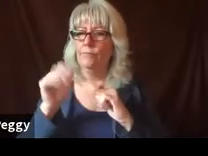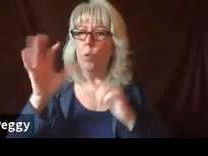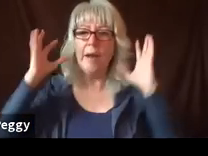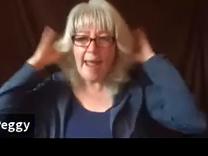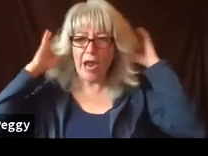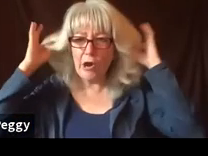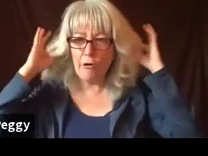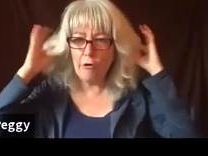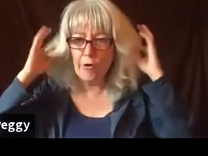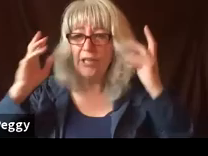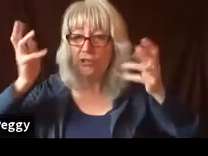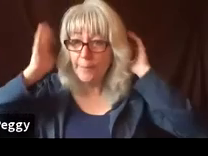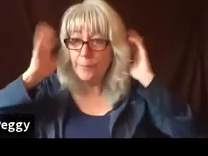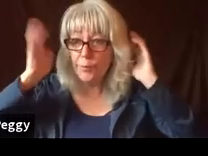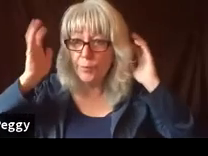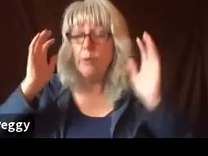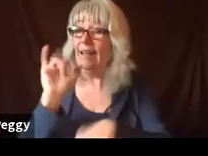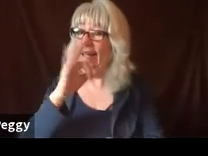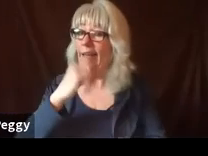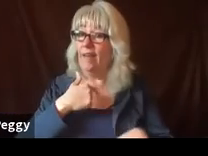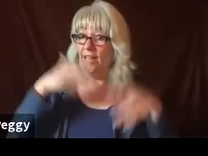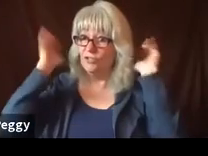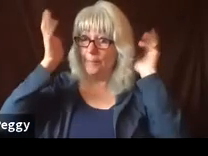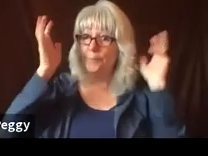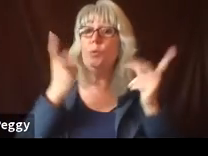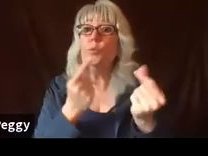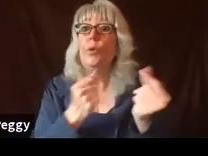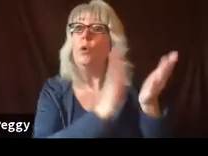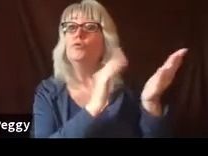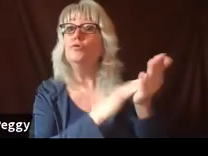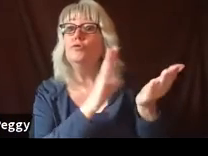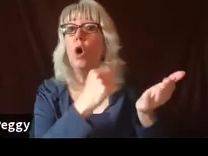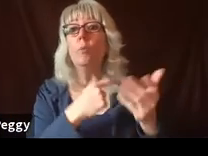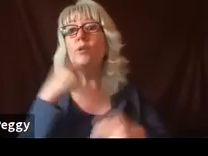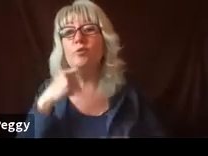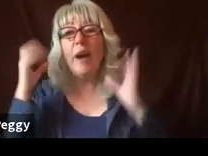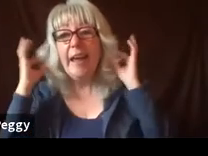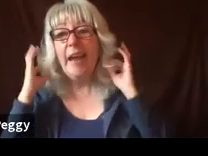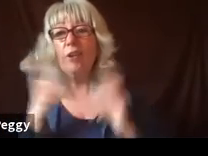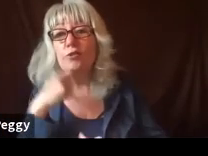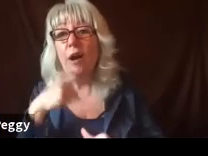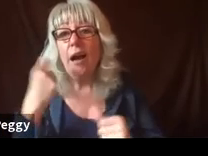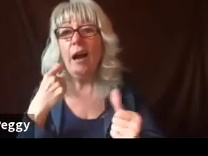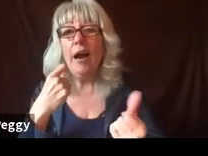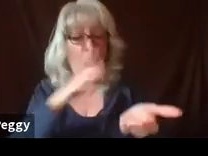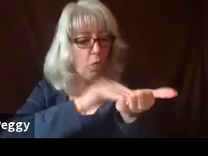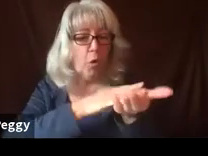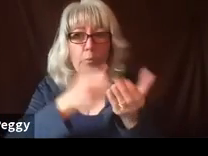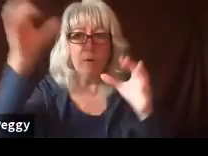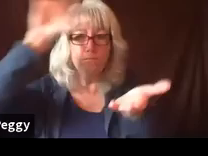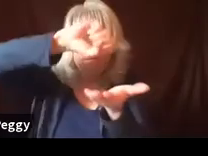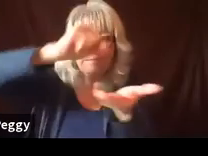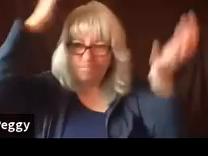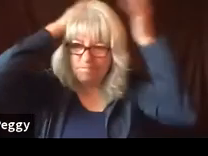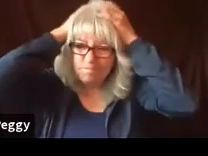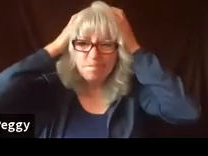your hair. So if I'm going to shampoo my hair, I'm not going to just go with my dry hair and put shampoo, because the shampoo would just stick like